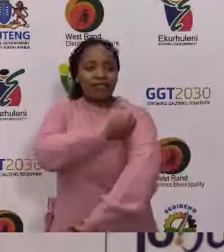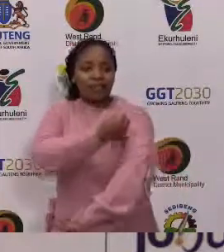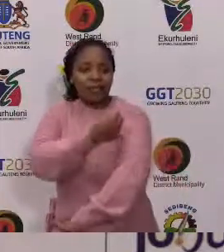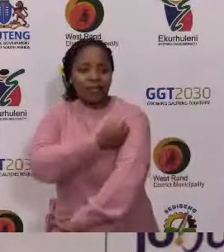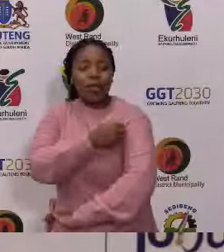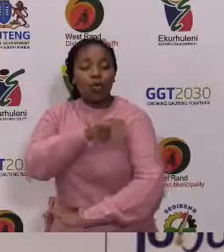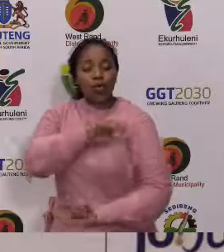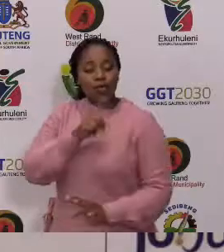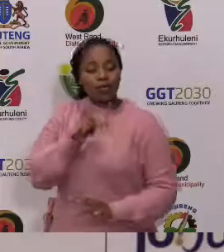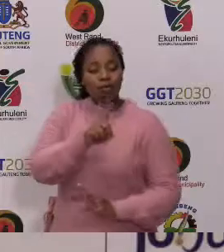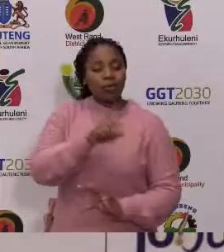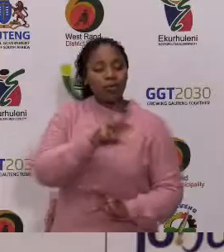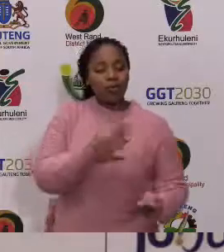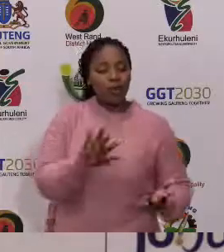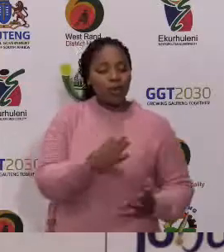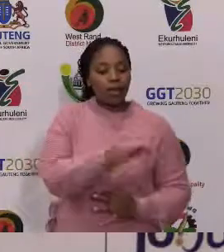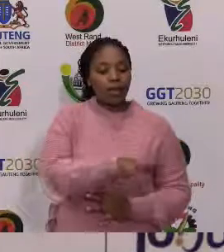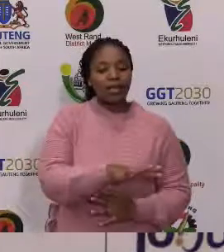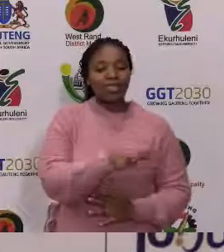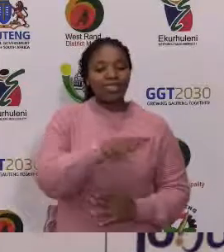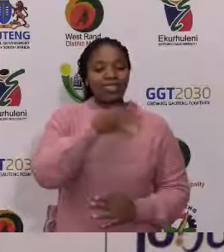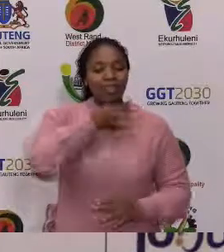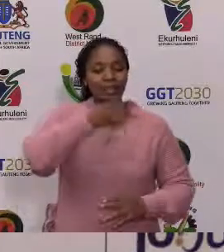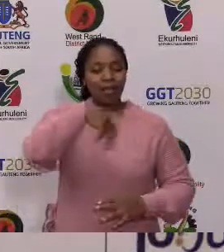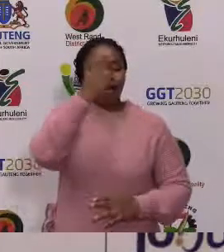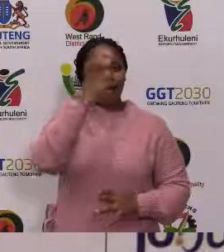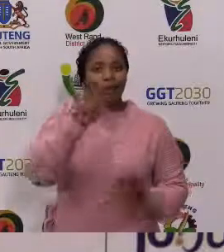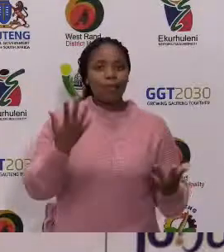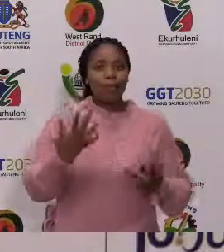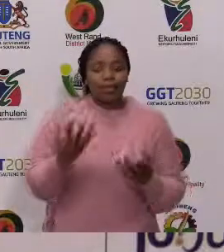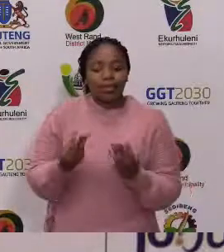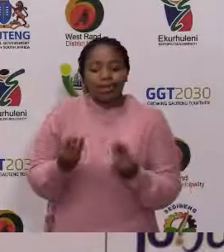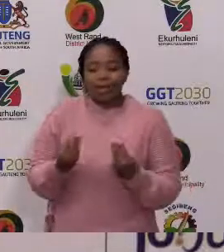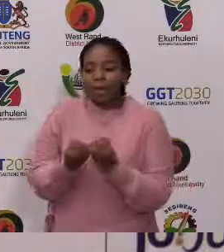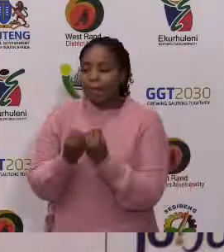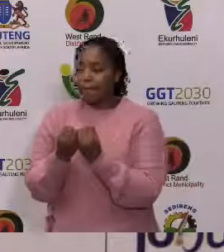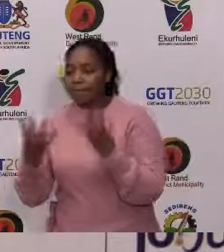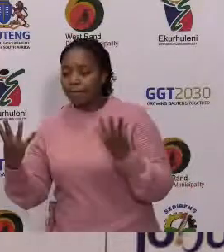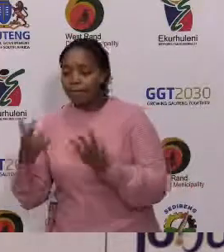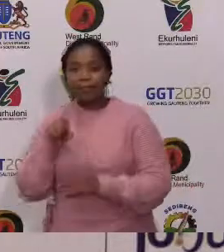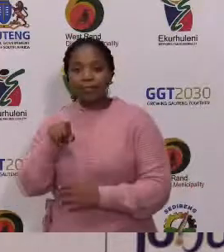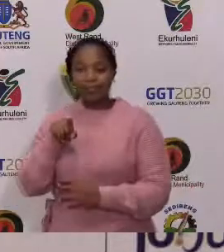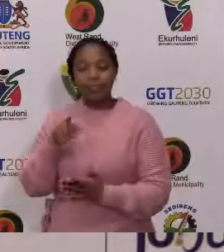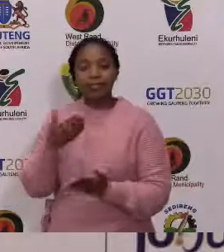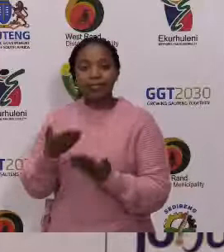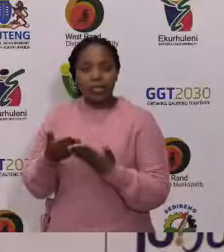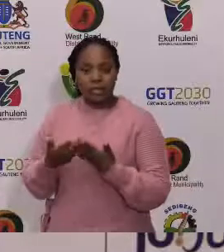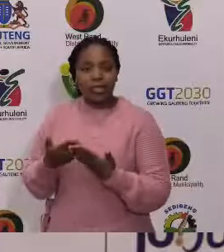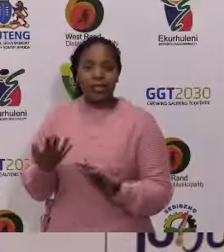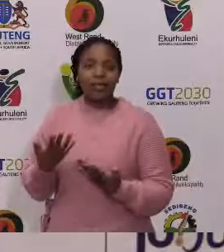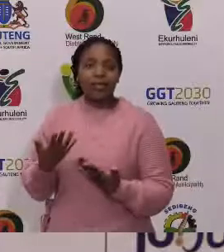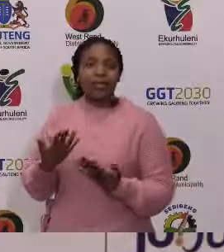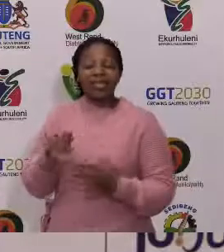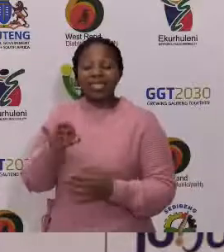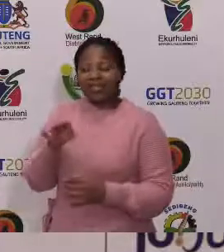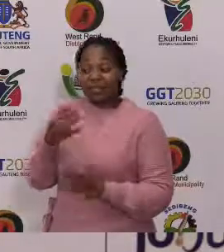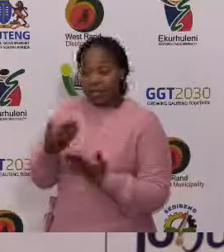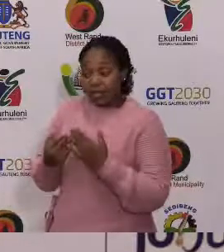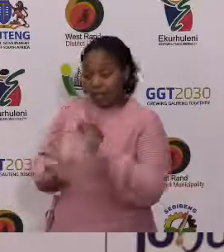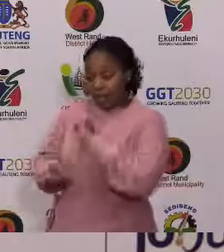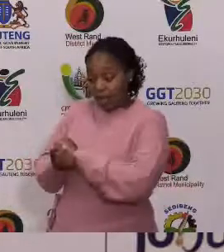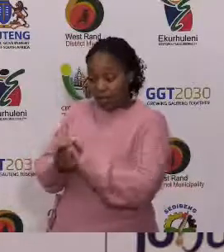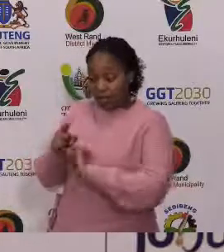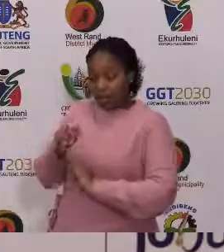risk is higher. In other words, where larger number of people are likely, if the third wave